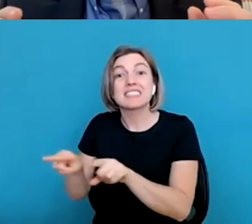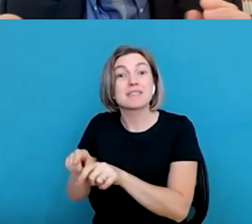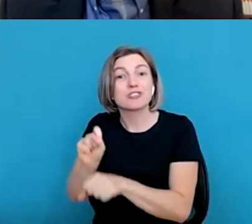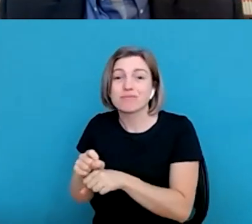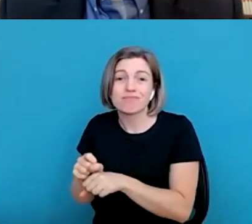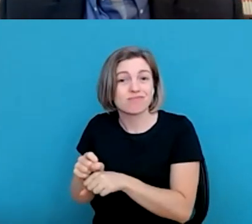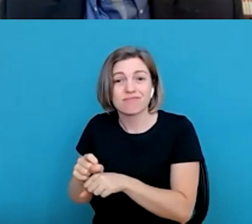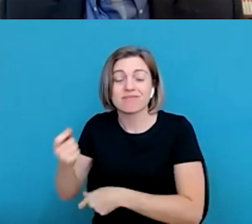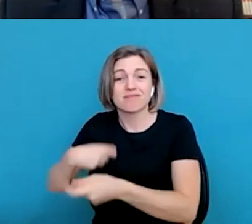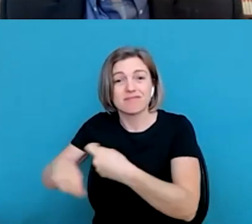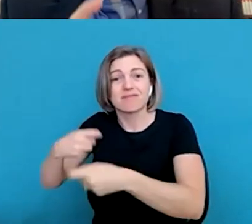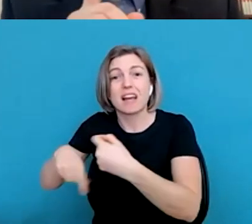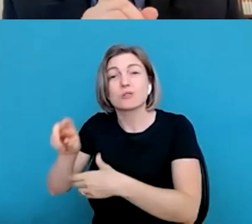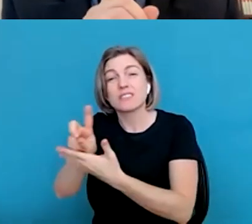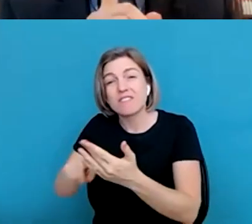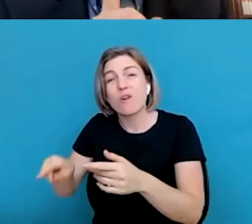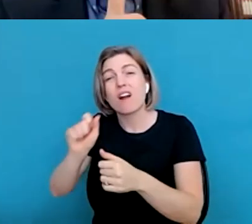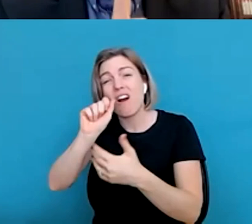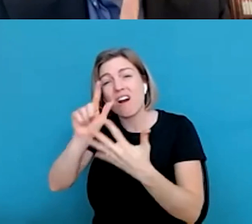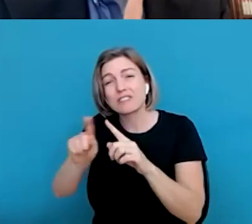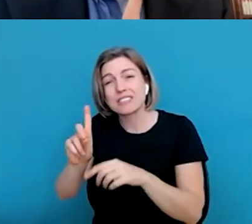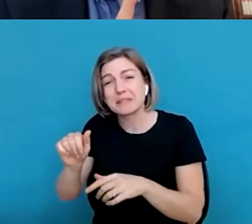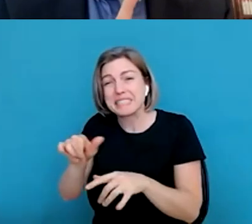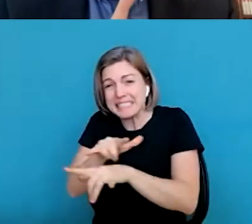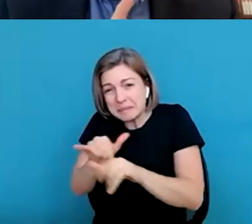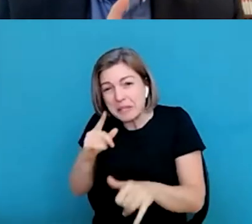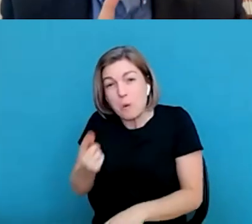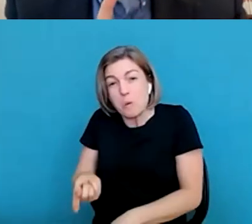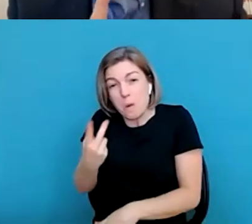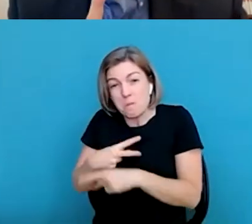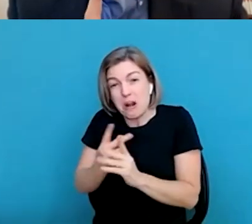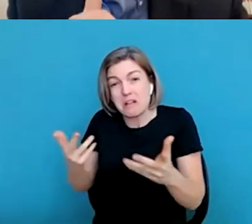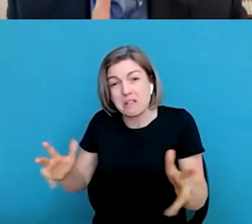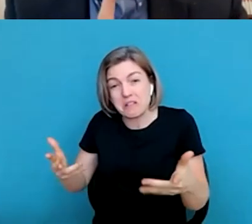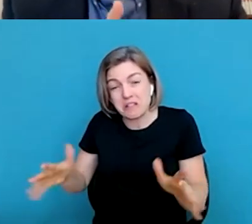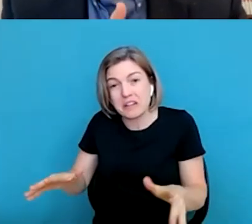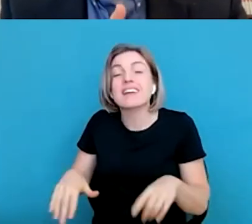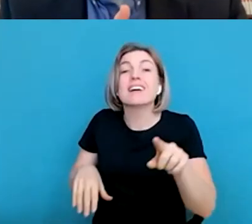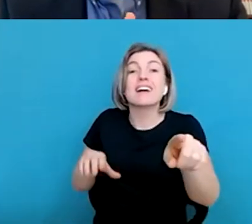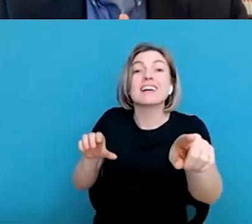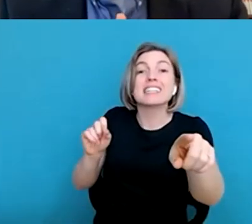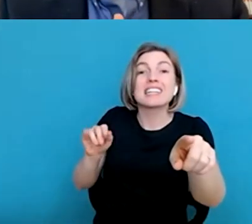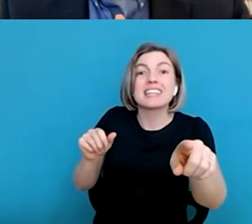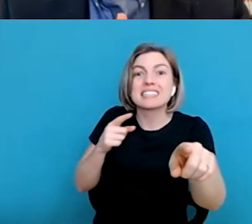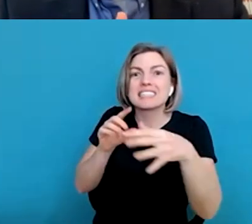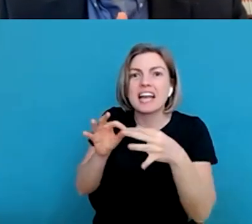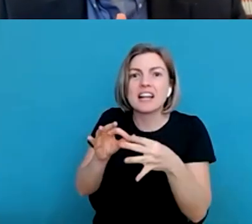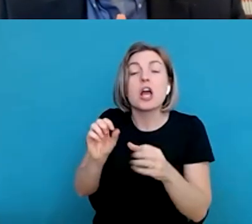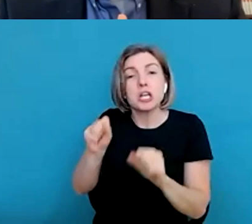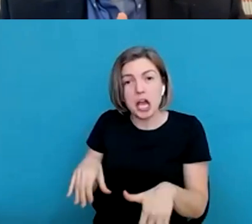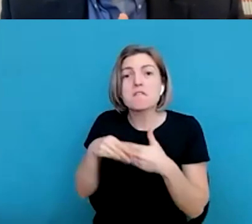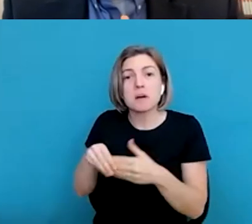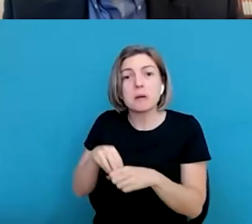for all the disabilities at the same time because there's only one product coming out. And as Sina said, you can only build so much flexibility into a